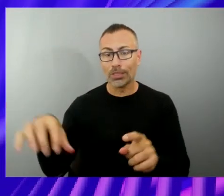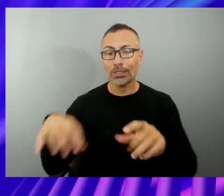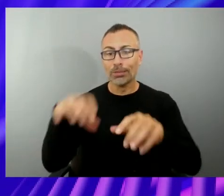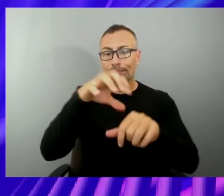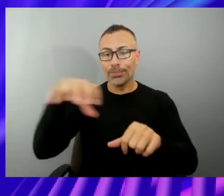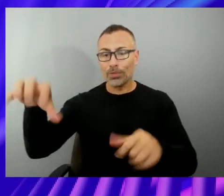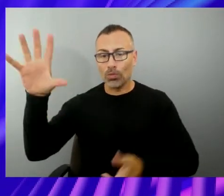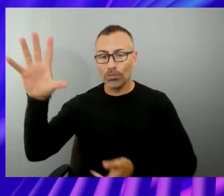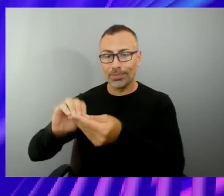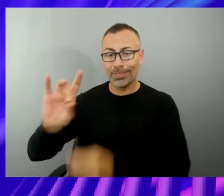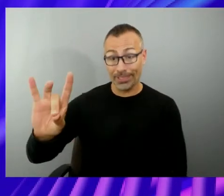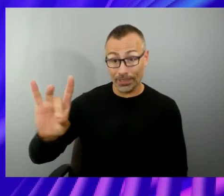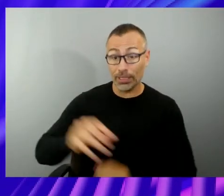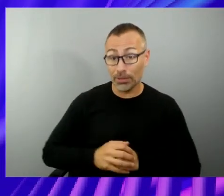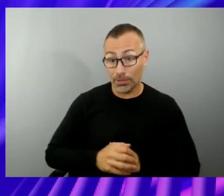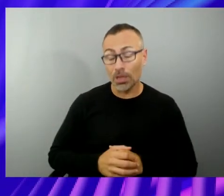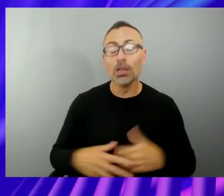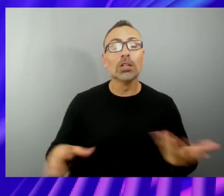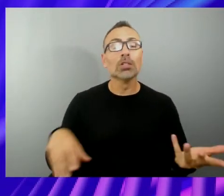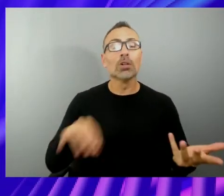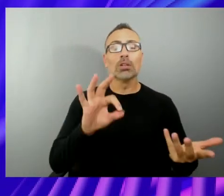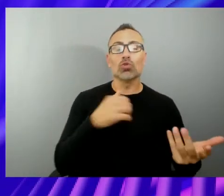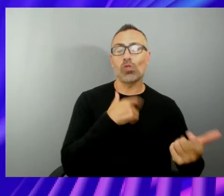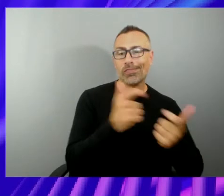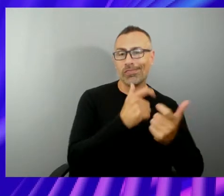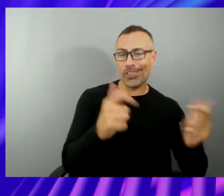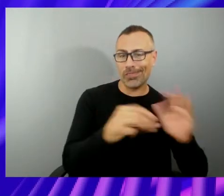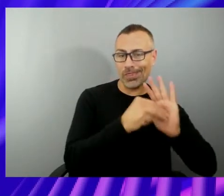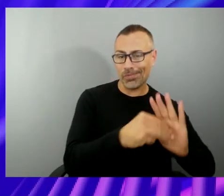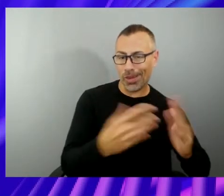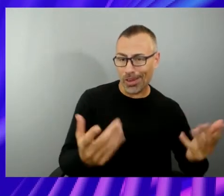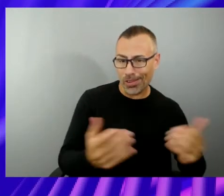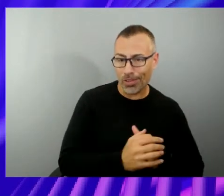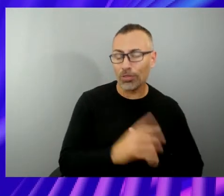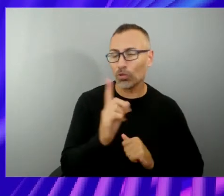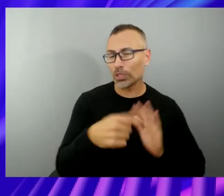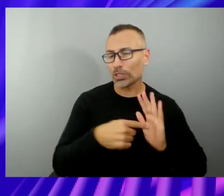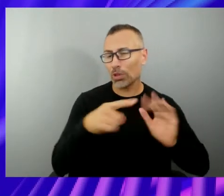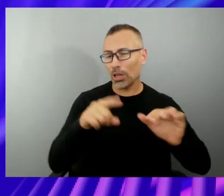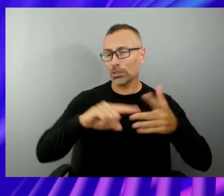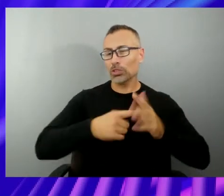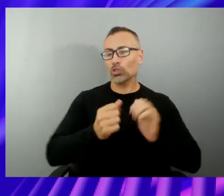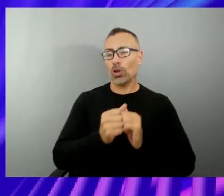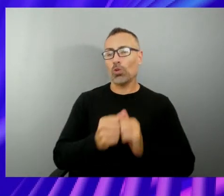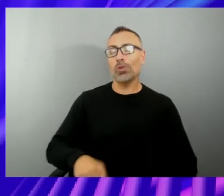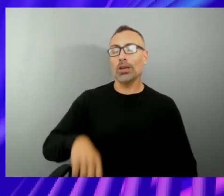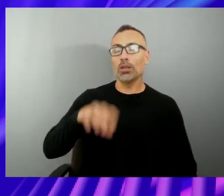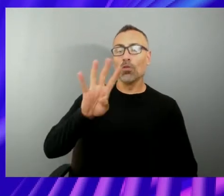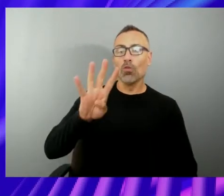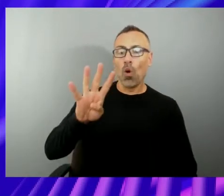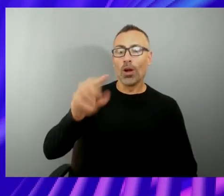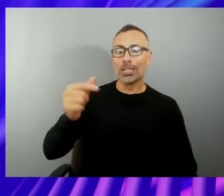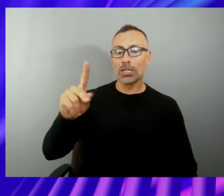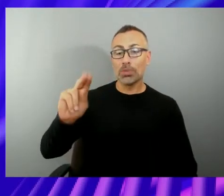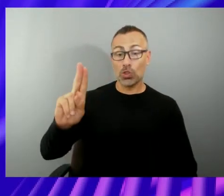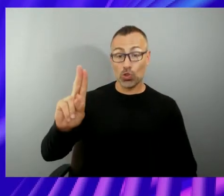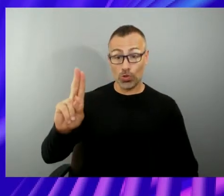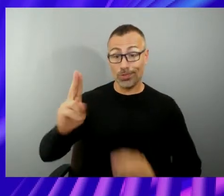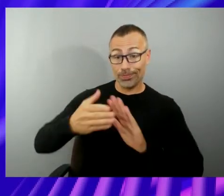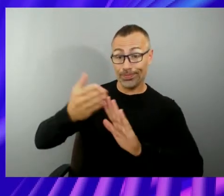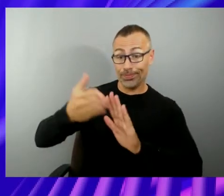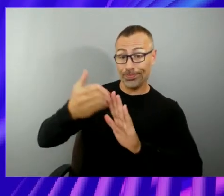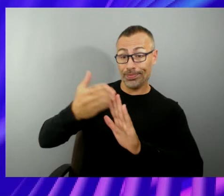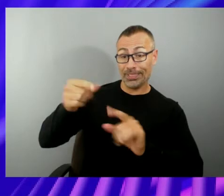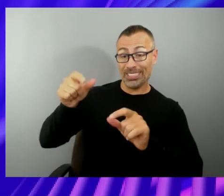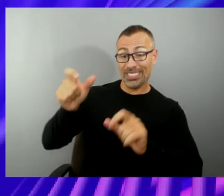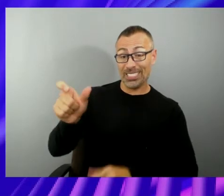big model and I can start with 4 GPUs, one instance with 4 GPUs, and I feel that I need more